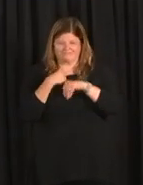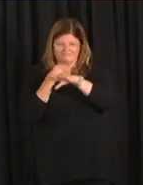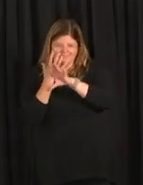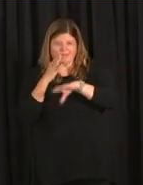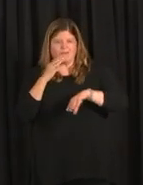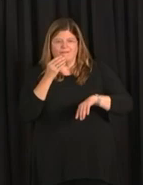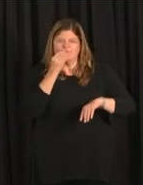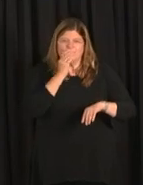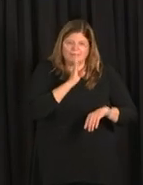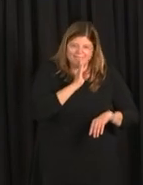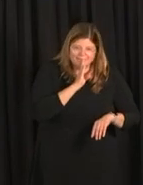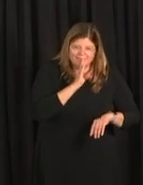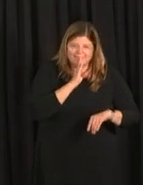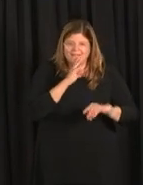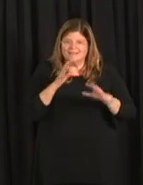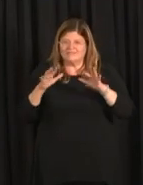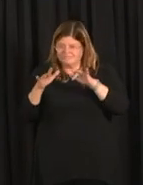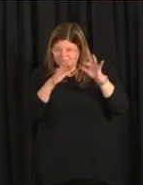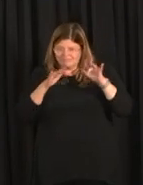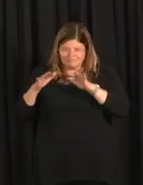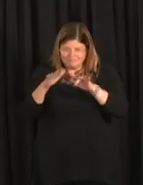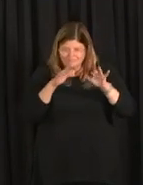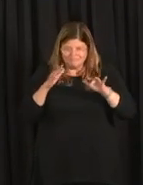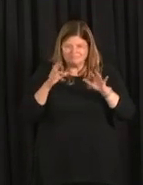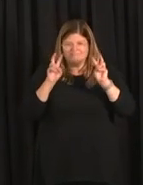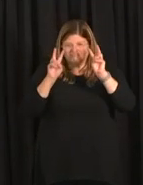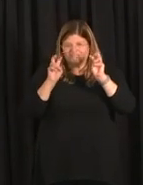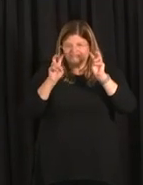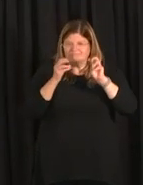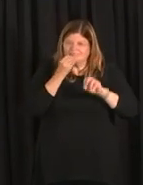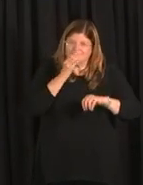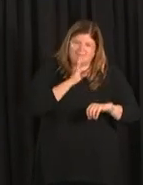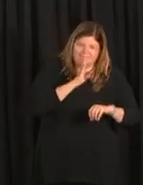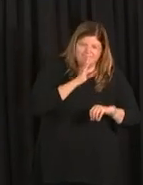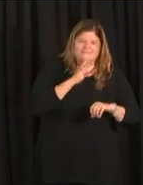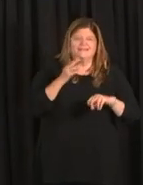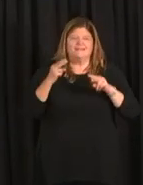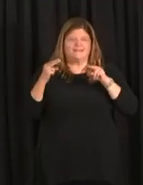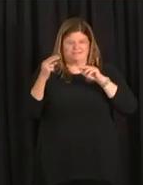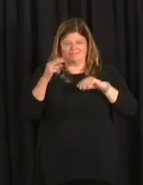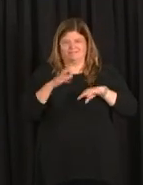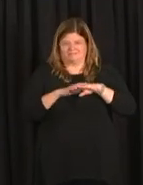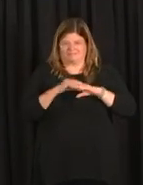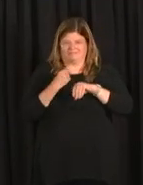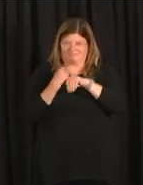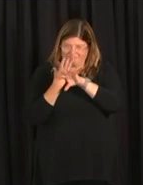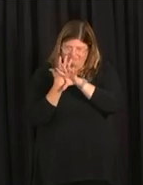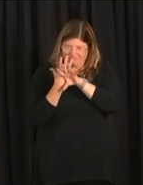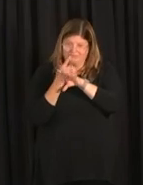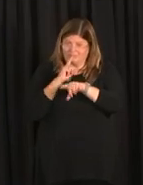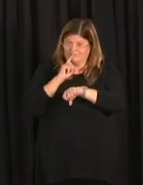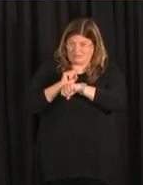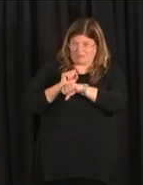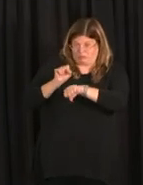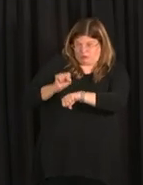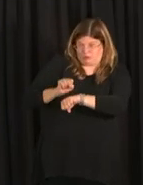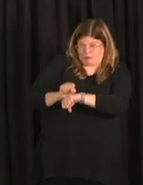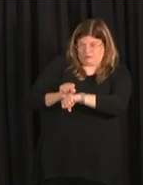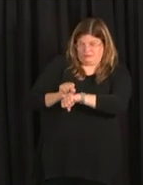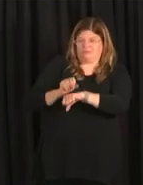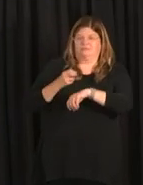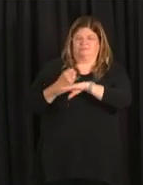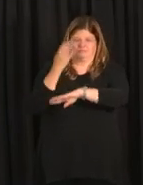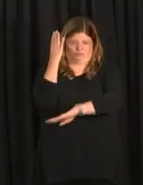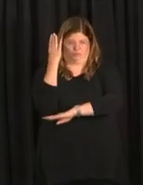meeting at 9, and then if there's any work that comes out of that, there will be time before noon to get